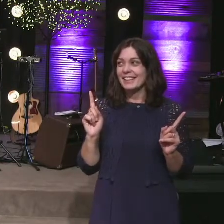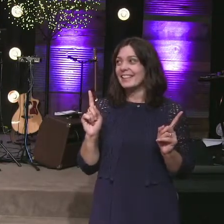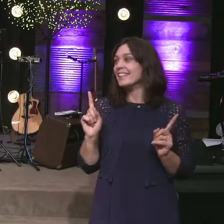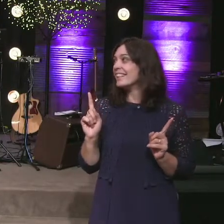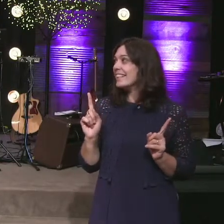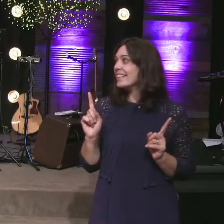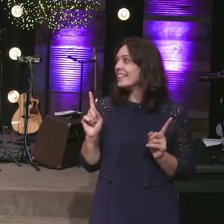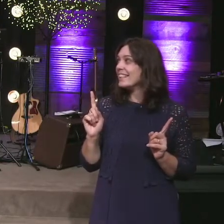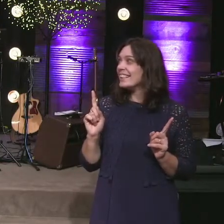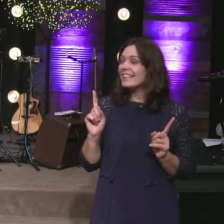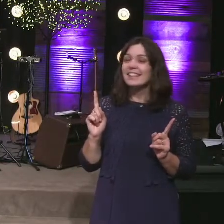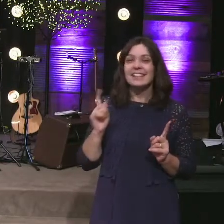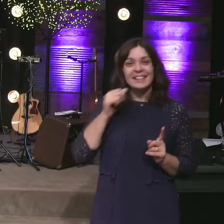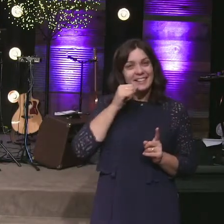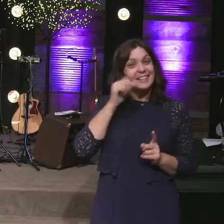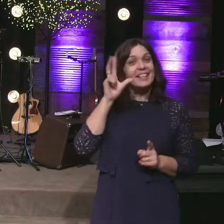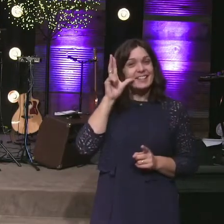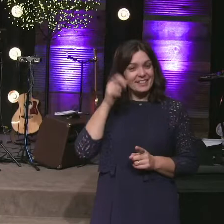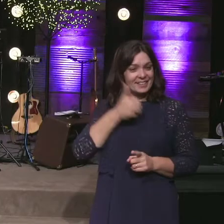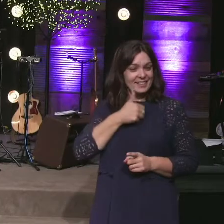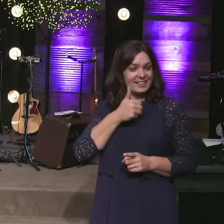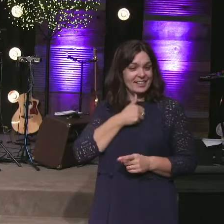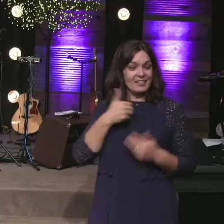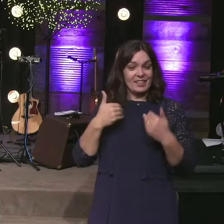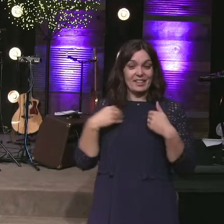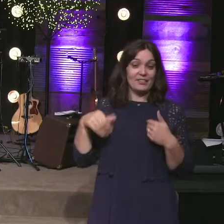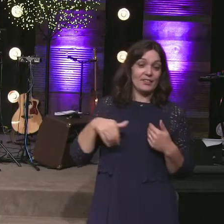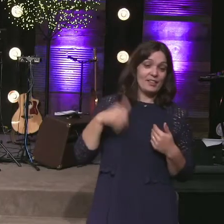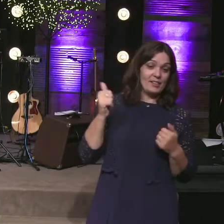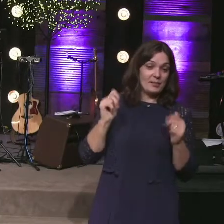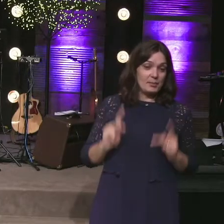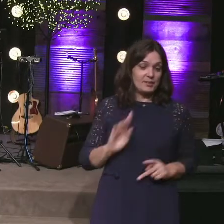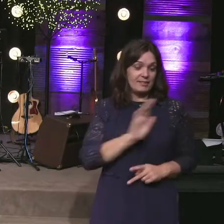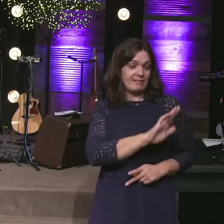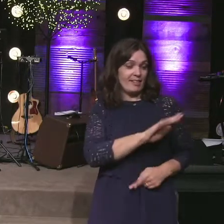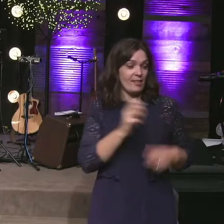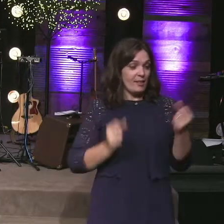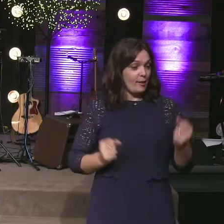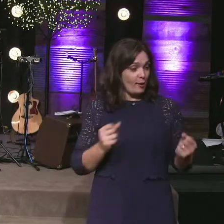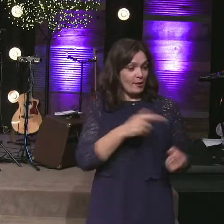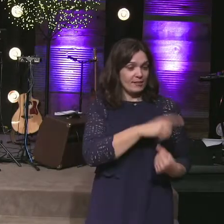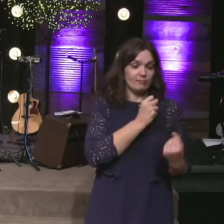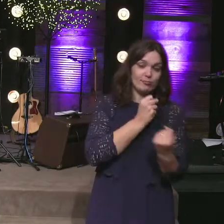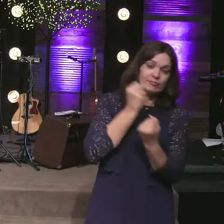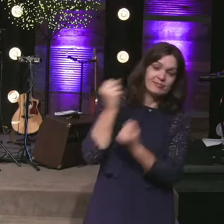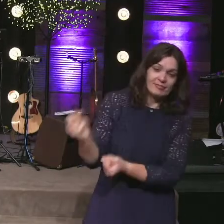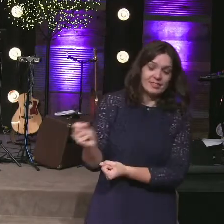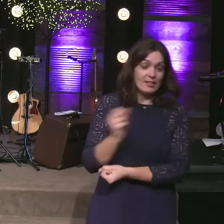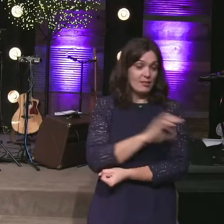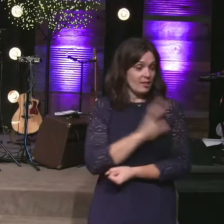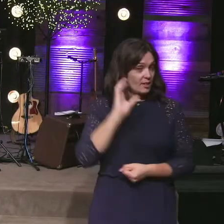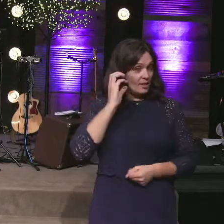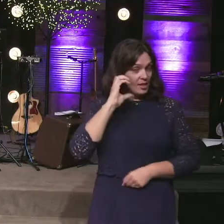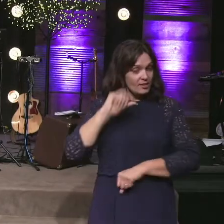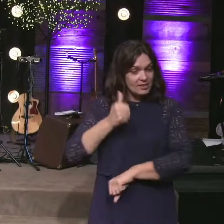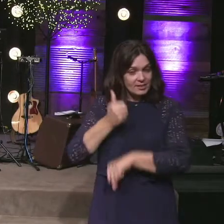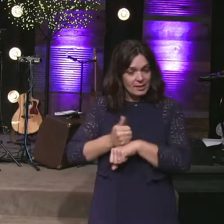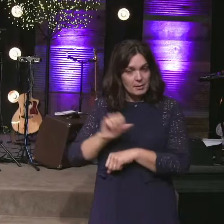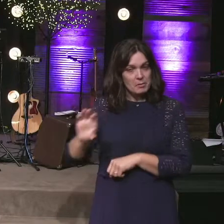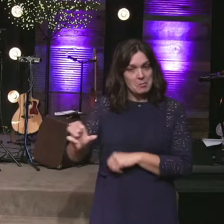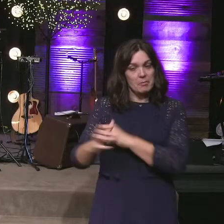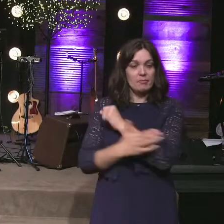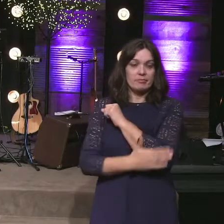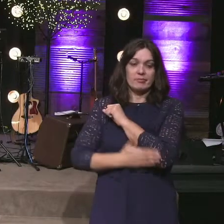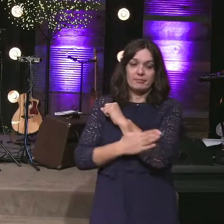But the other day, I was driving somebody else's car, and they had their radio station set on country